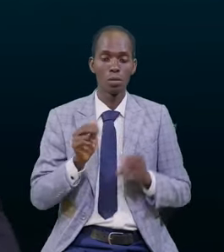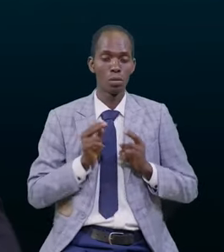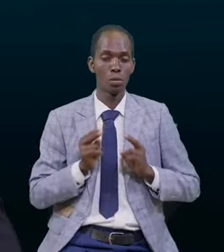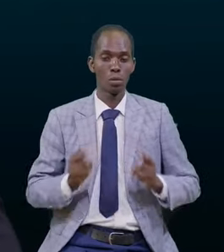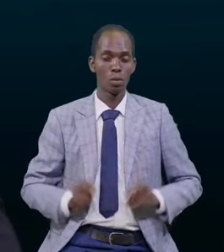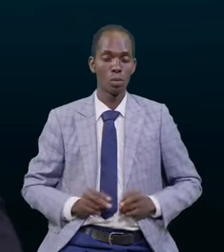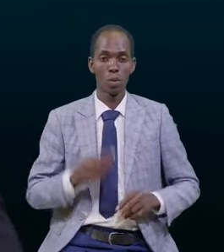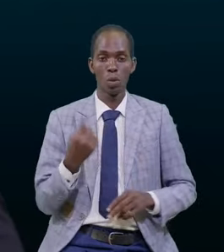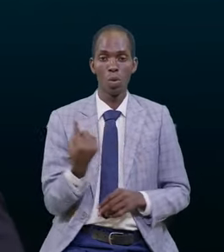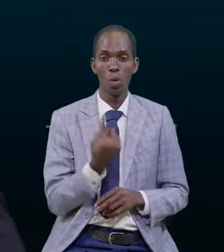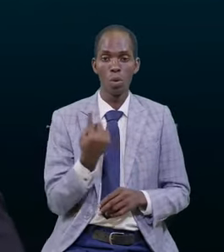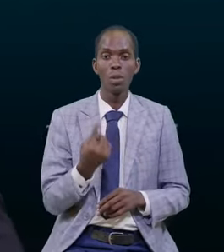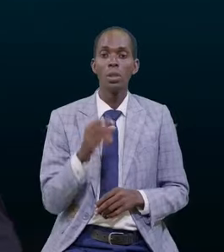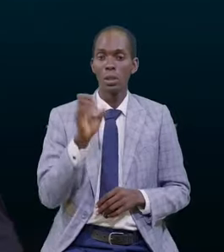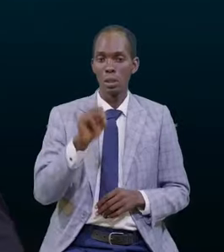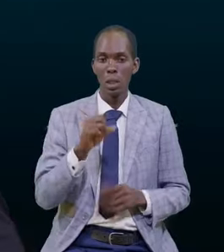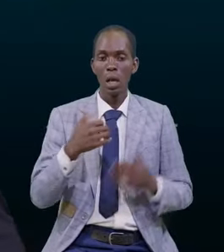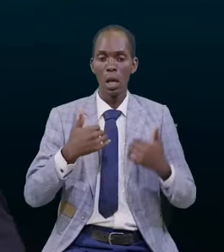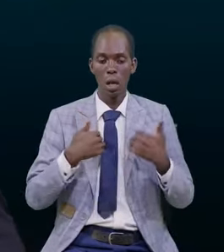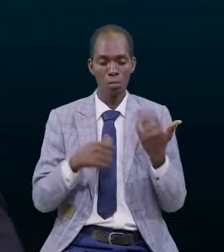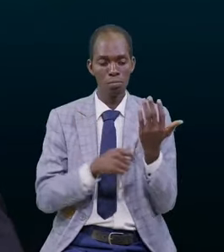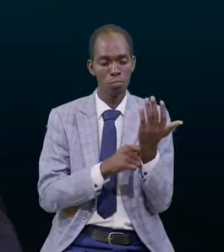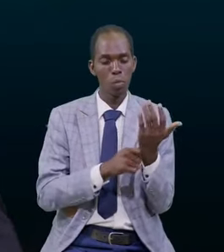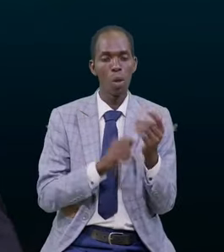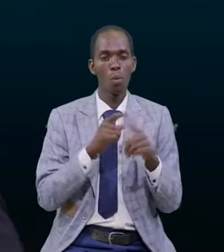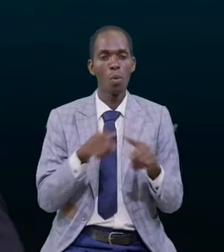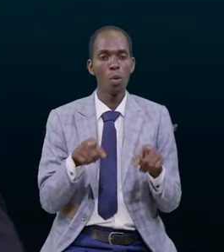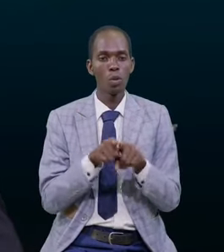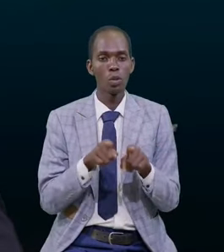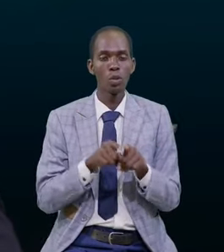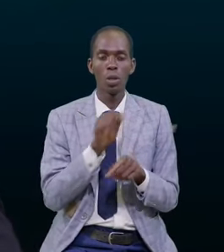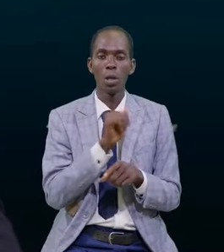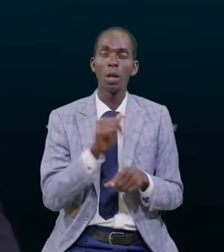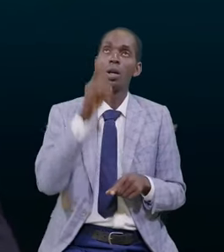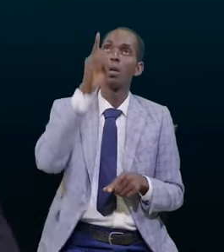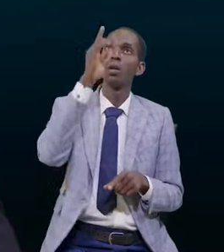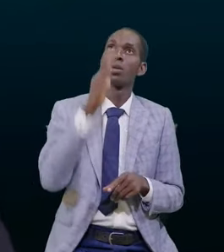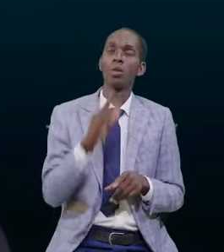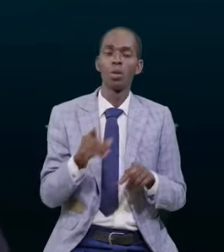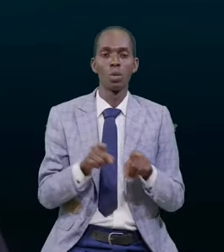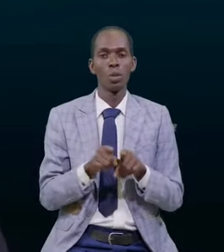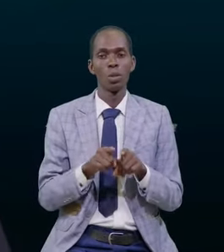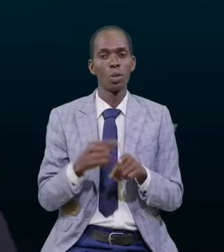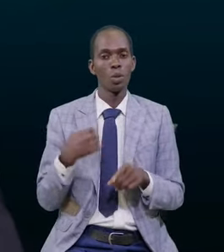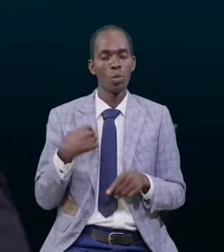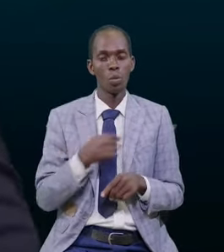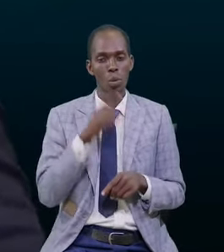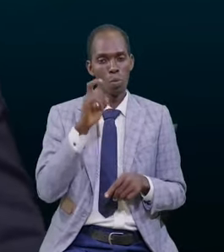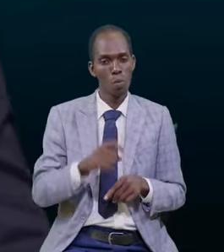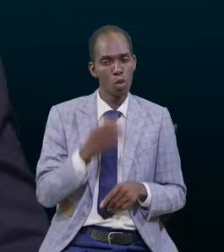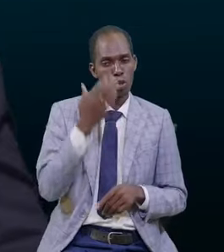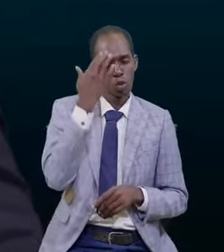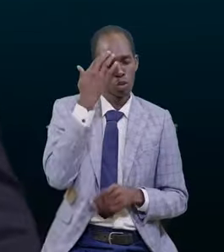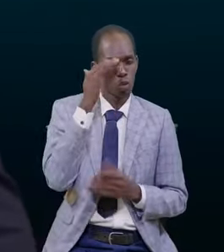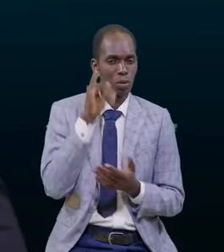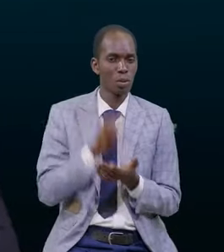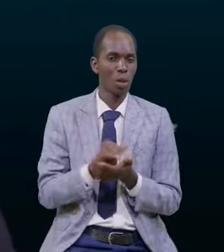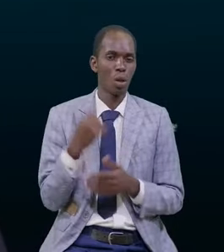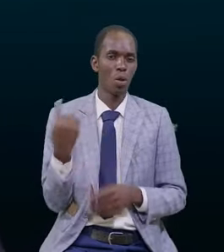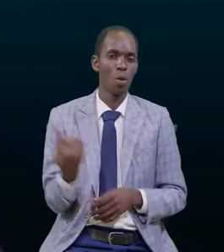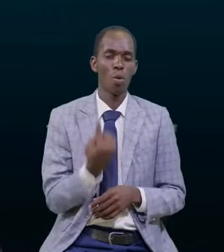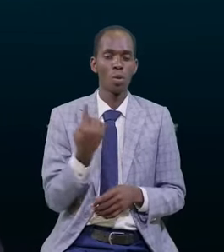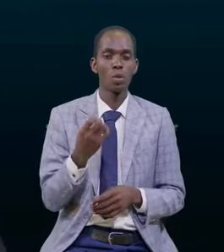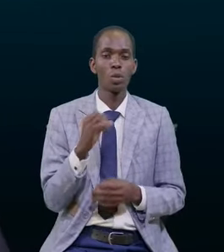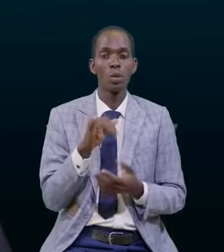a human being but very much God as well and we need to take that to heart so that once we come to an understanding of